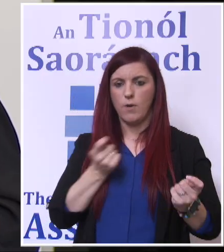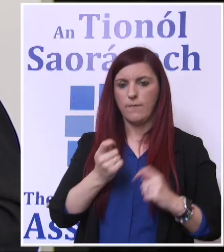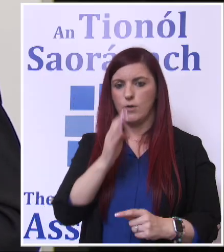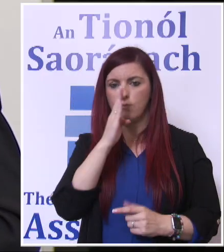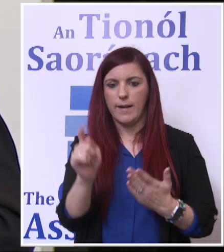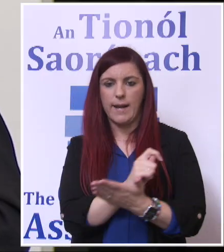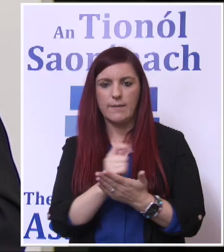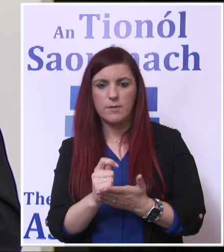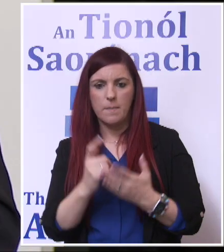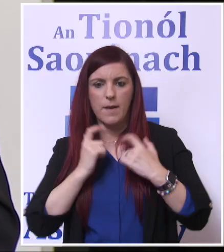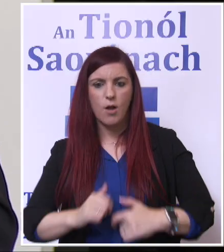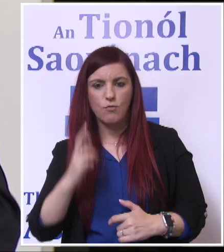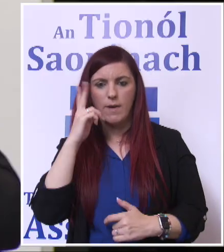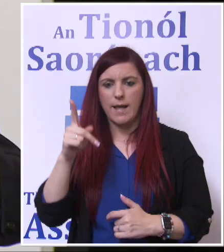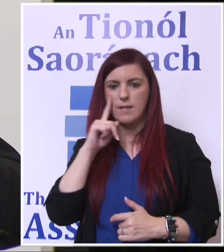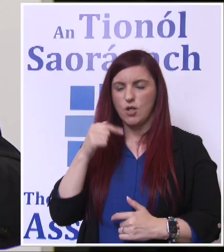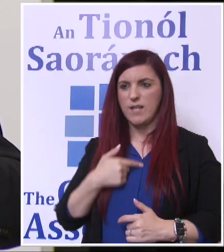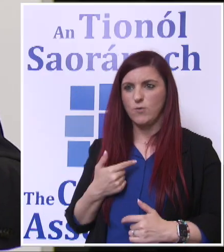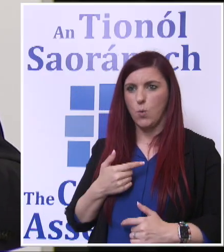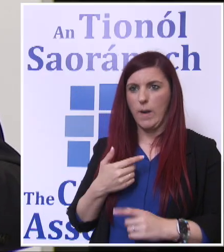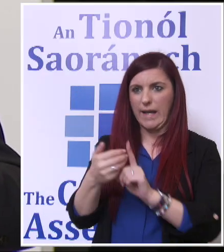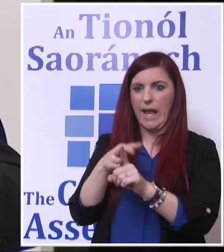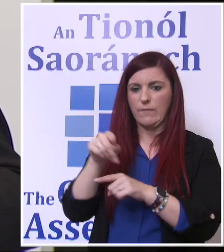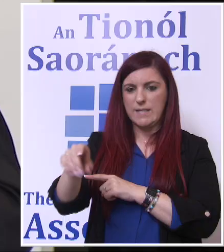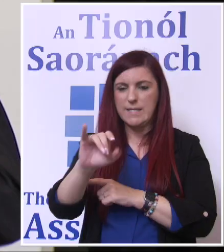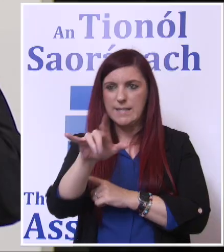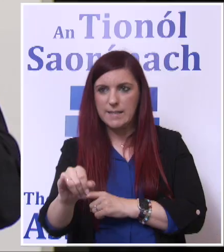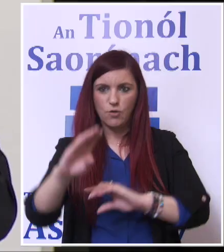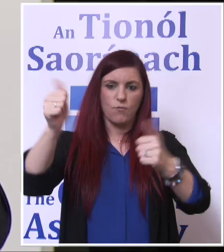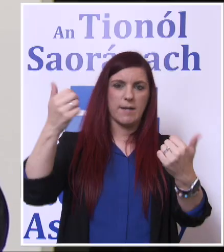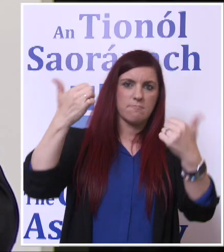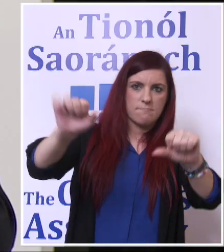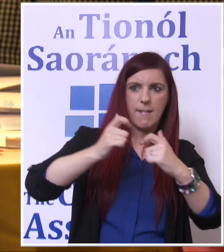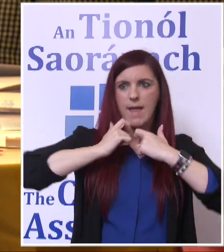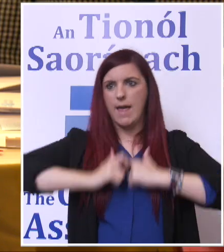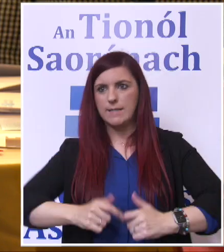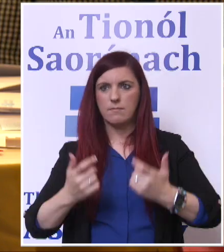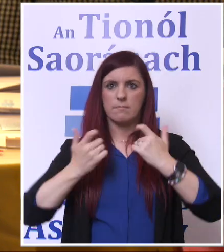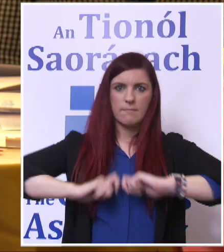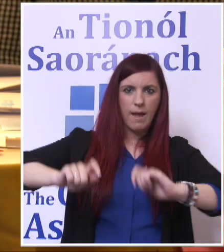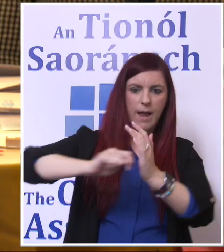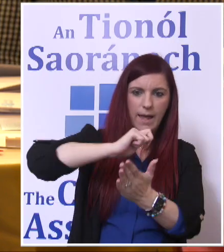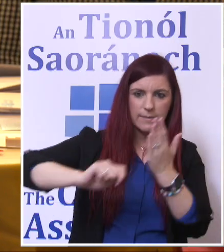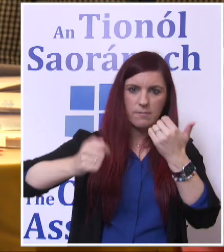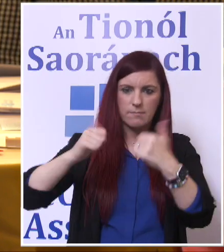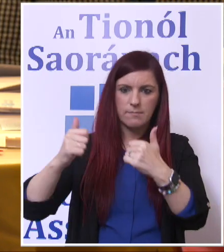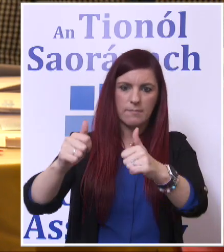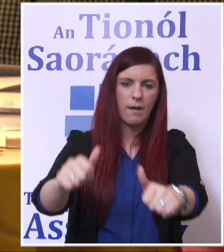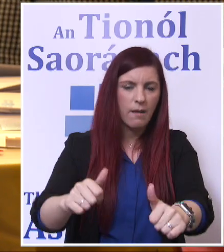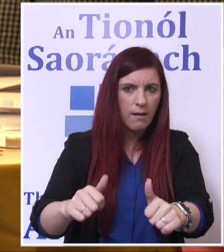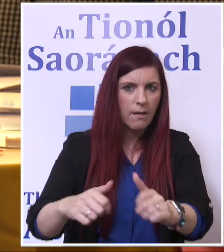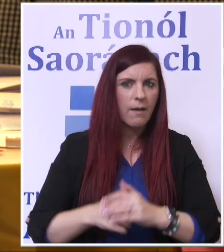realise all I have to do is canvass the city, quids in, I can get elected, I can get re-elected, and I can safely ignore 3 local